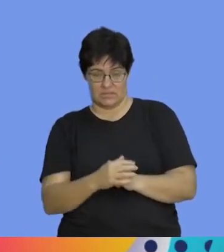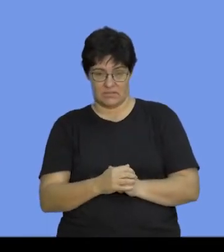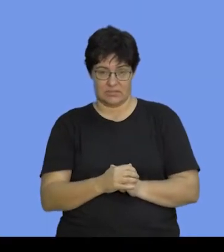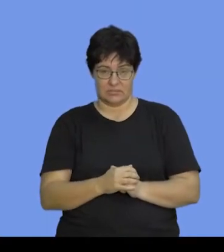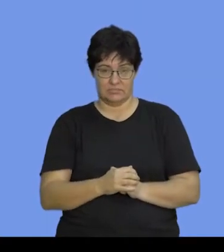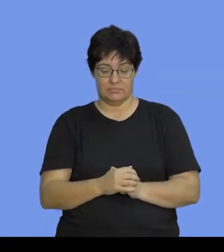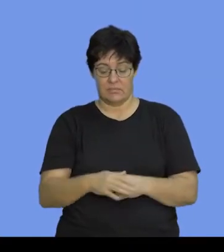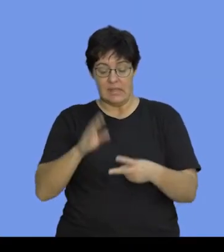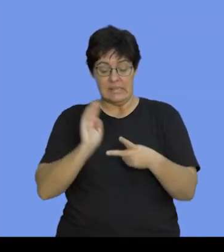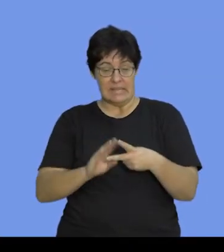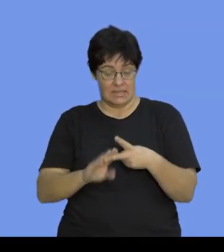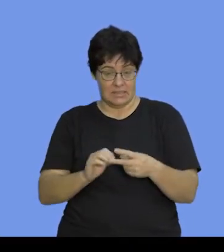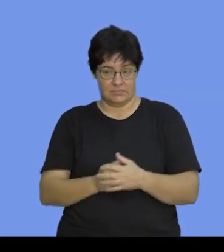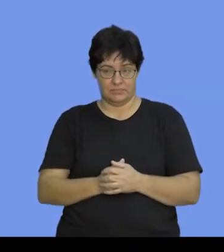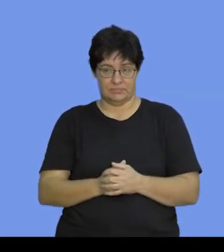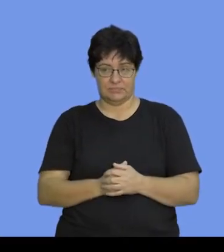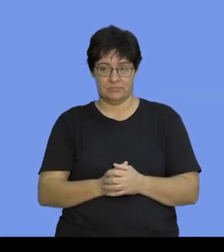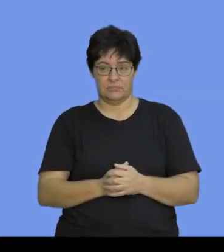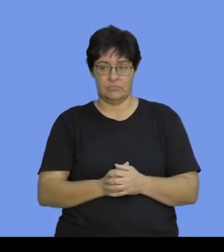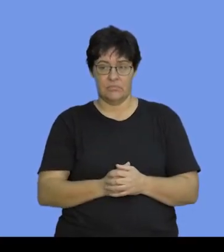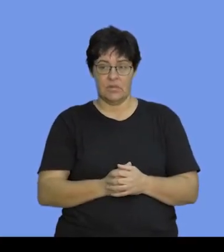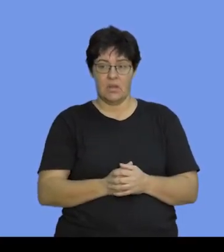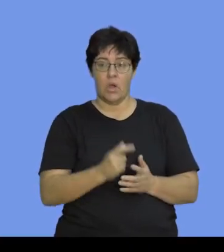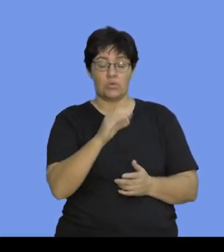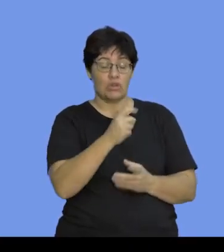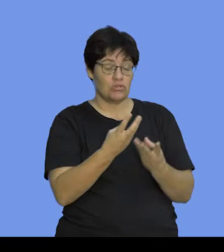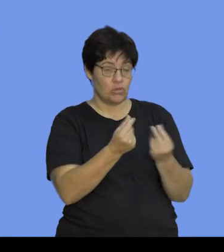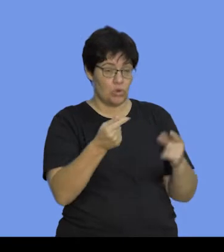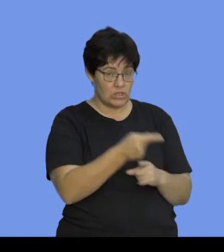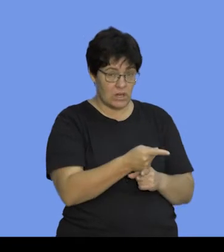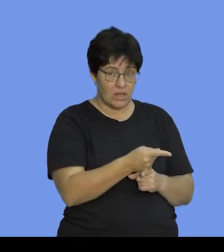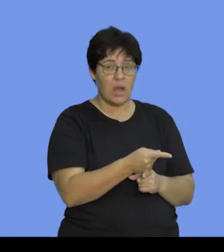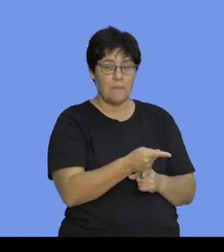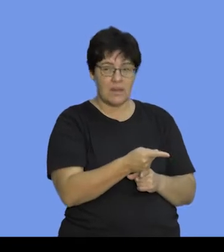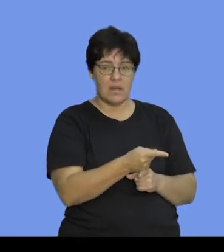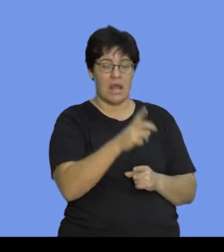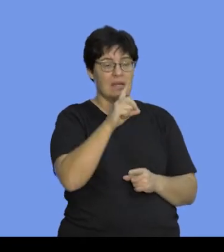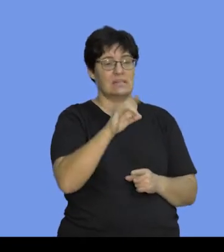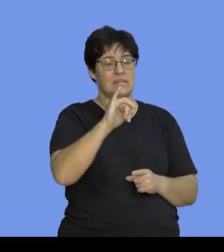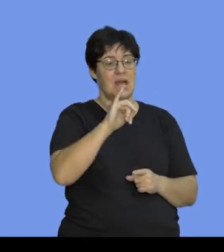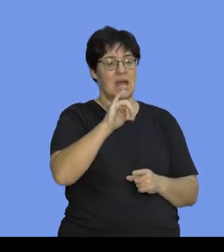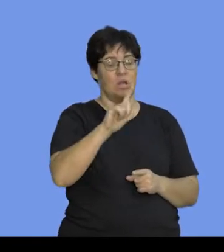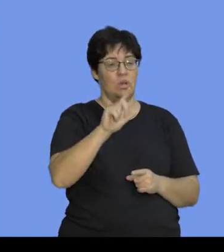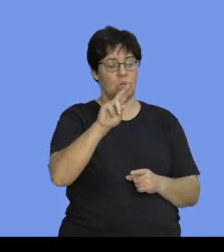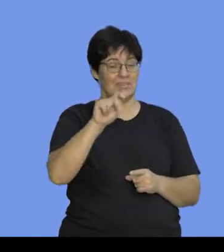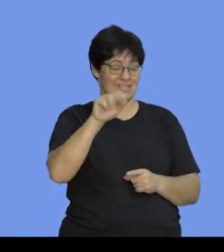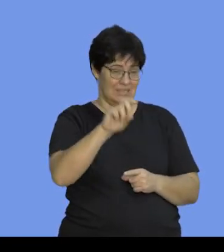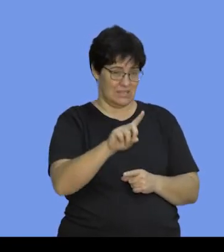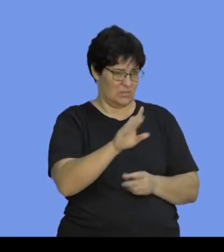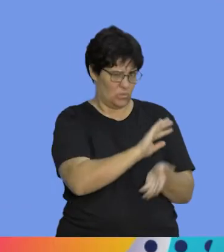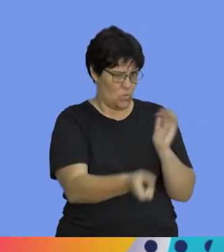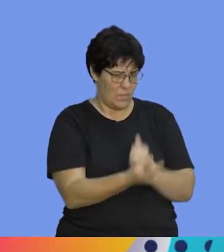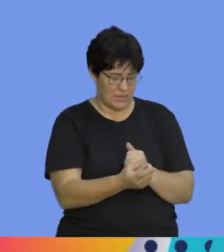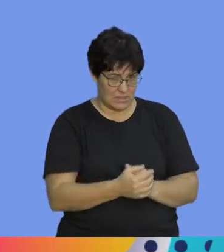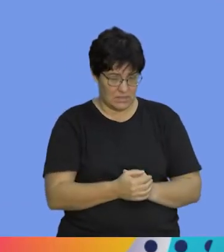the second question says, what happens when a concentrated solution is diluted? Now, when it comes to dilution,